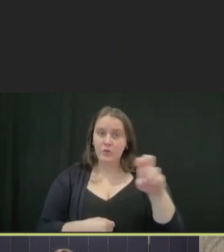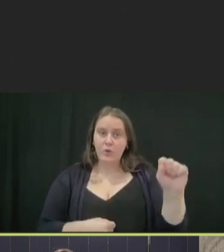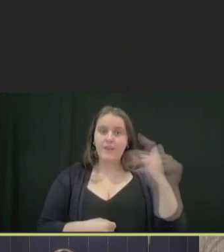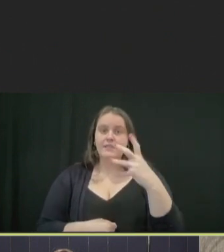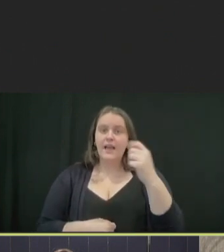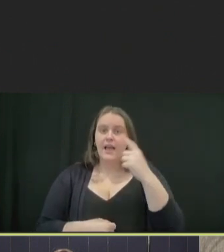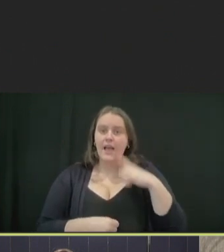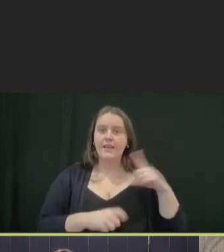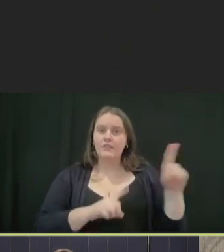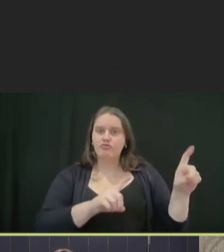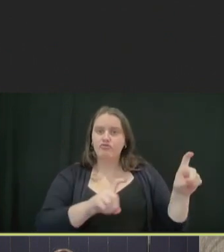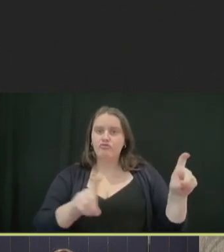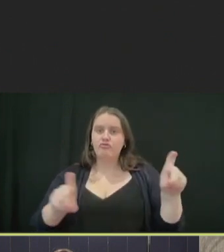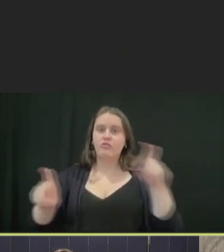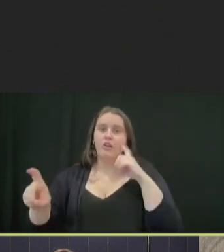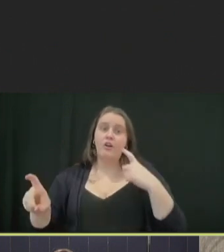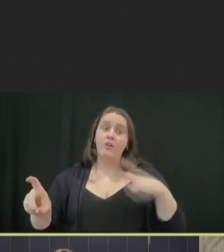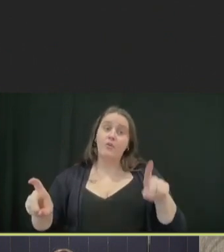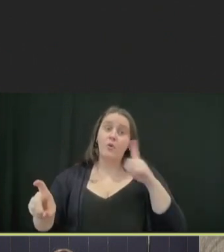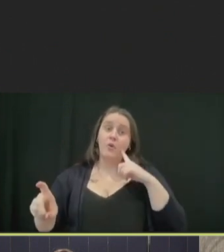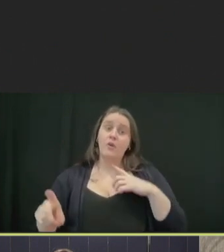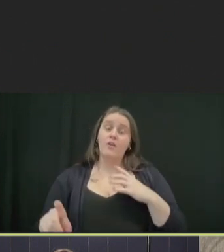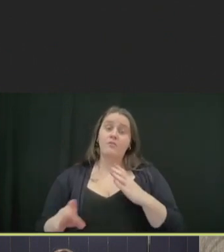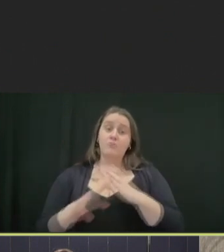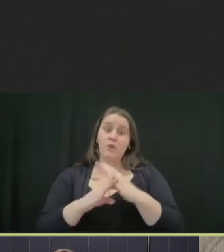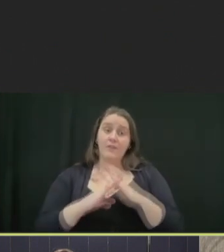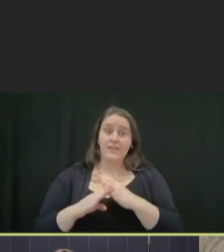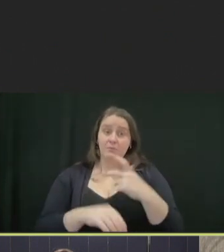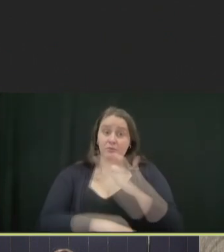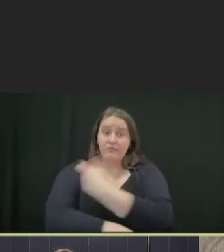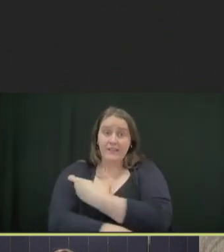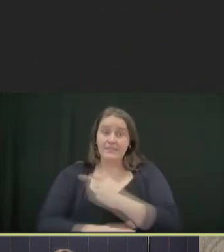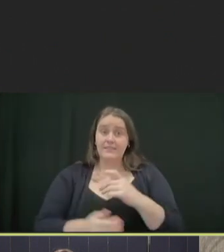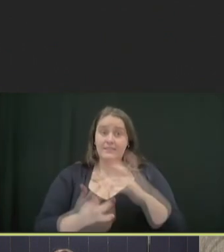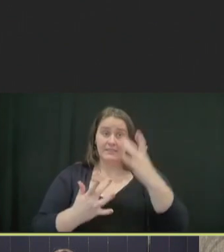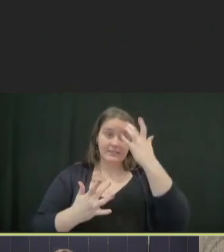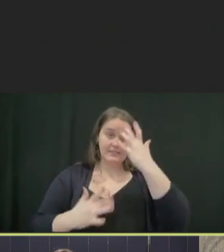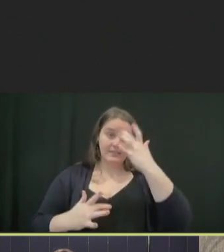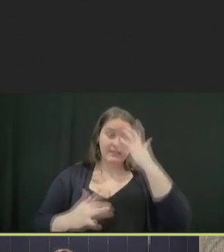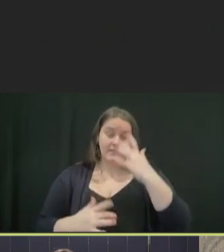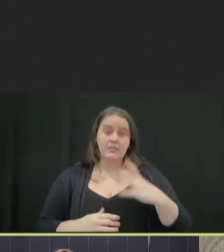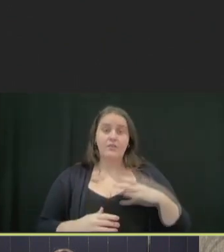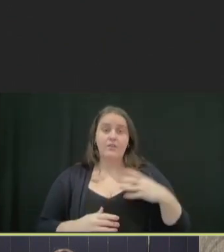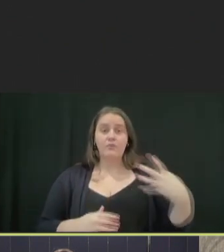diseases. Objective 4.4 is to reduce financial and system barriers for